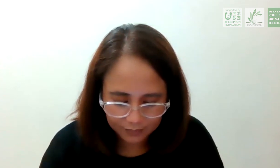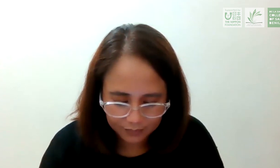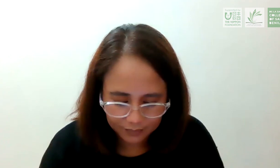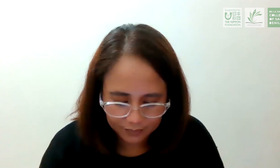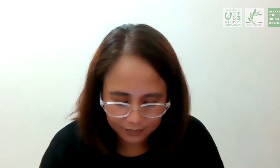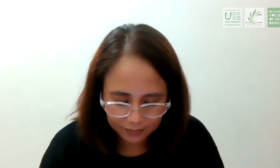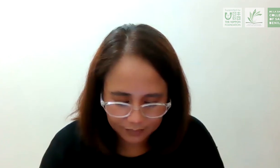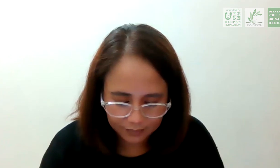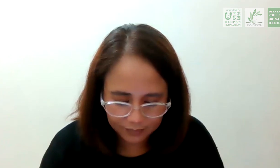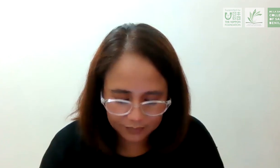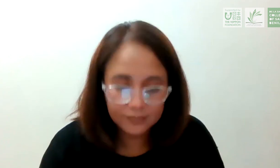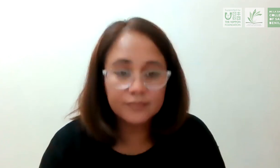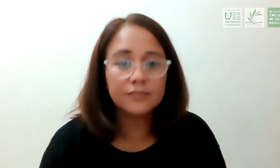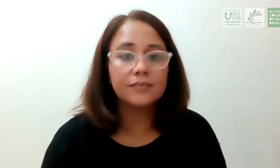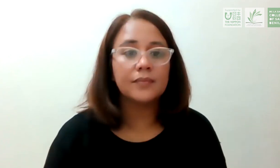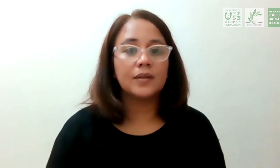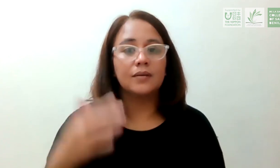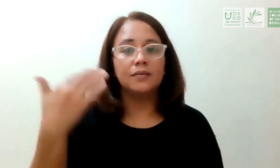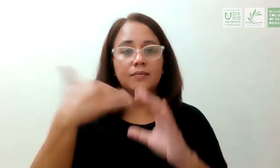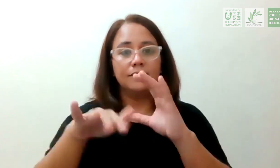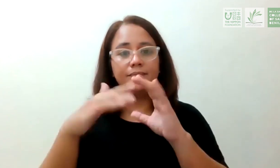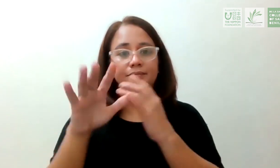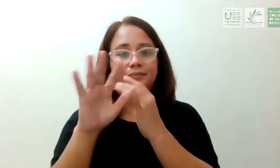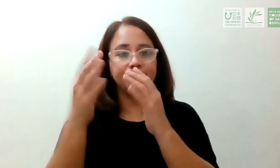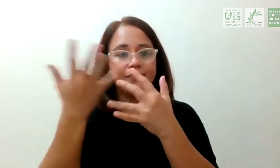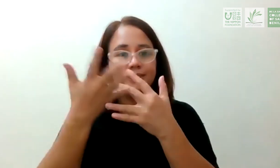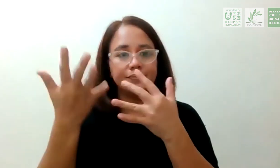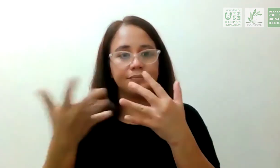Okay, I'm uploading the files now.